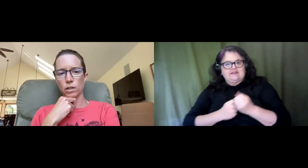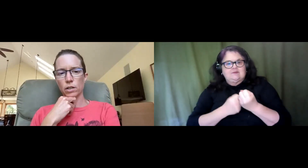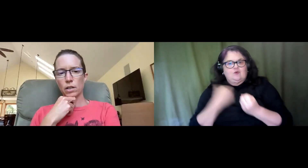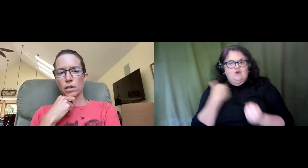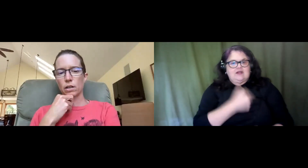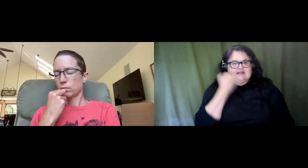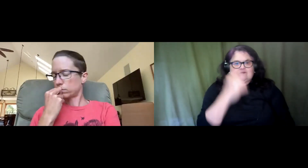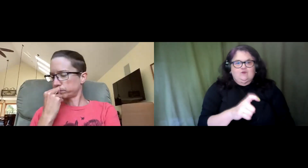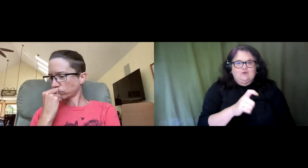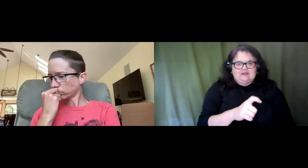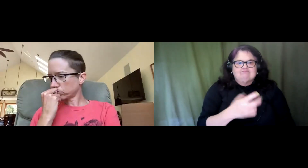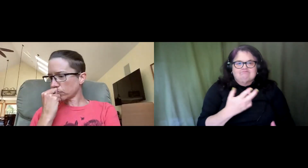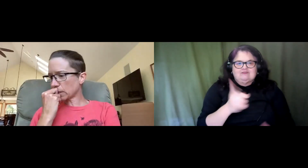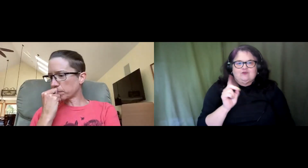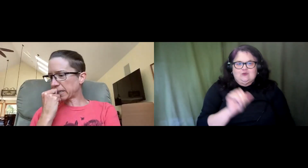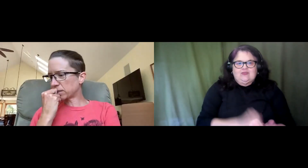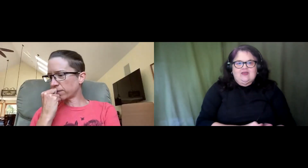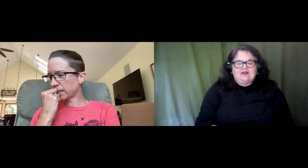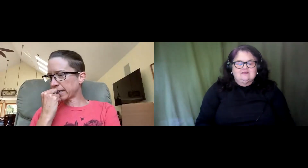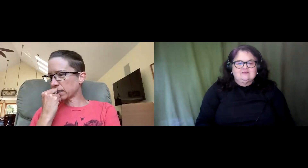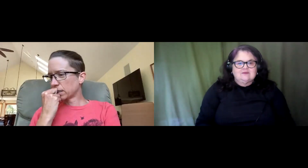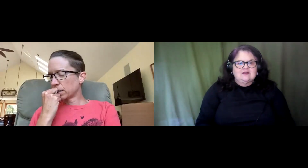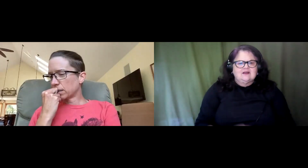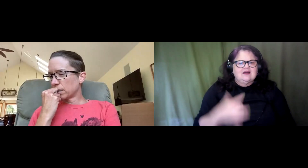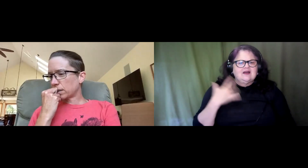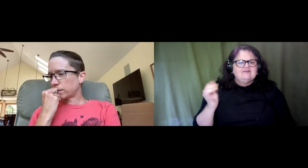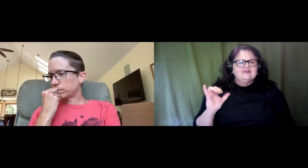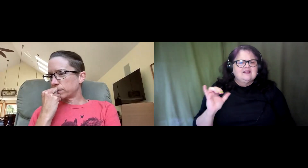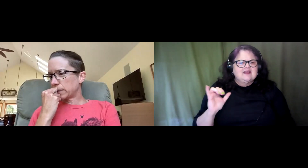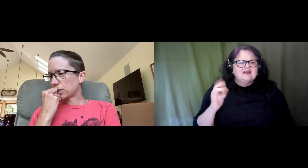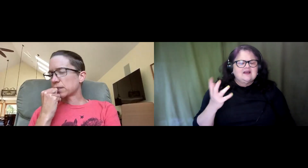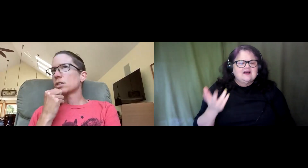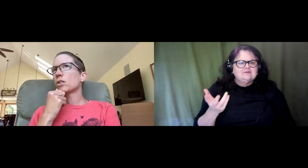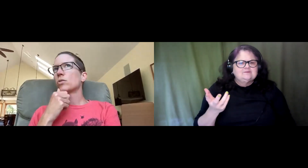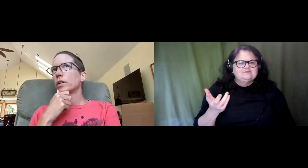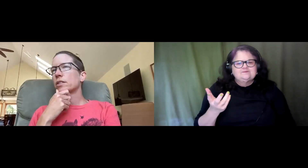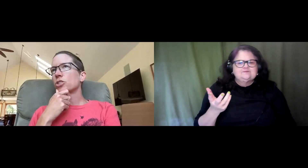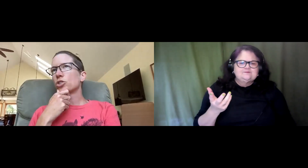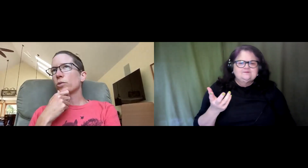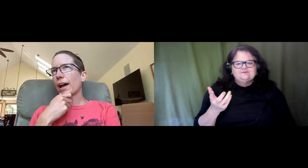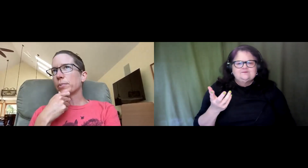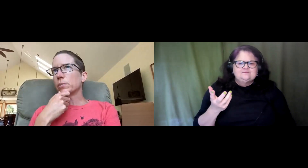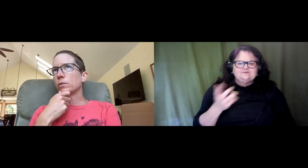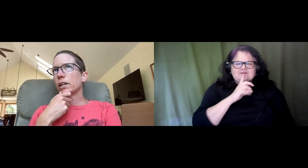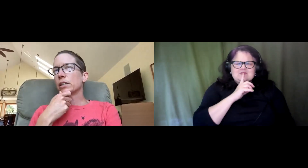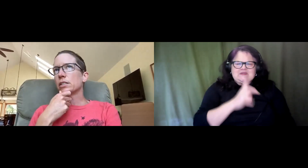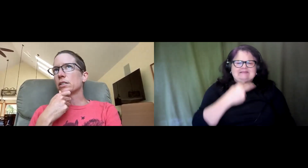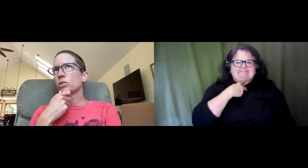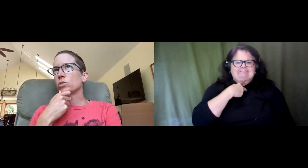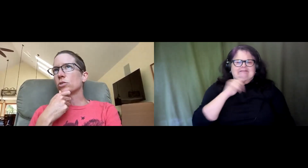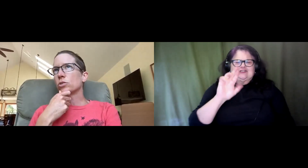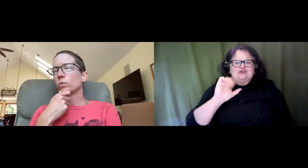do. But I do feel like it's such a trap in many